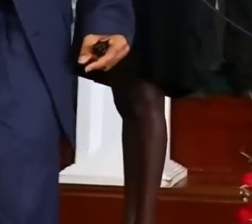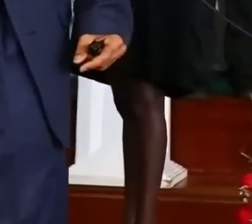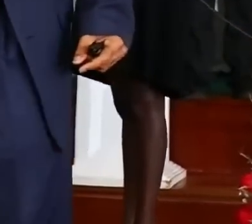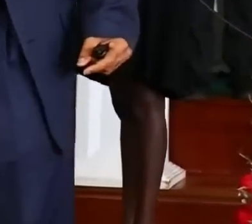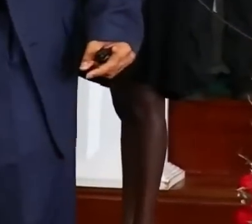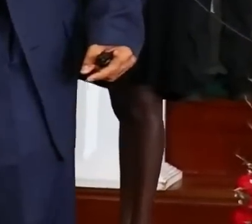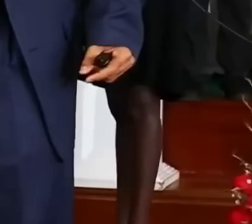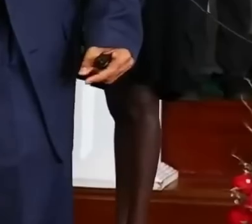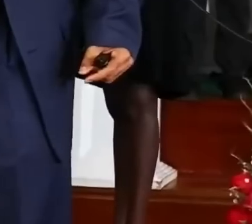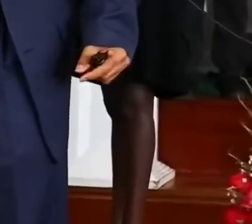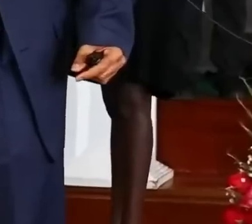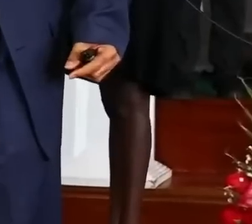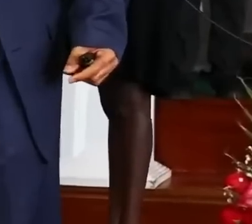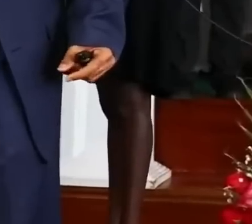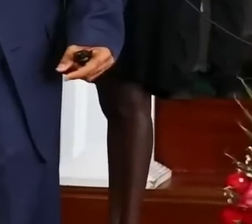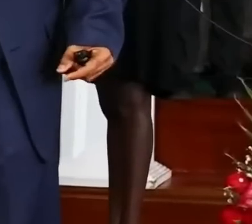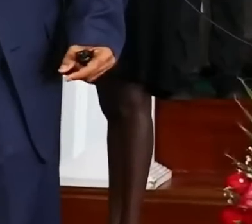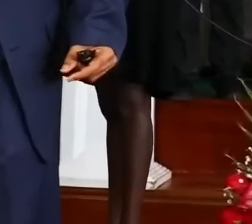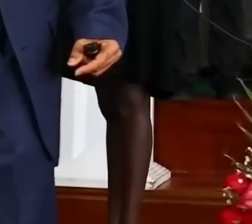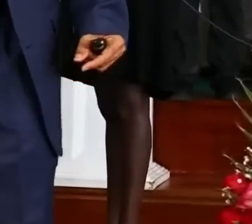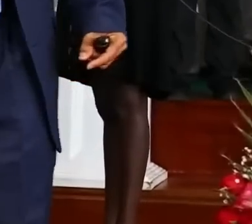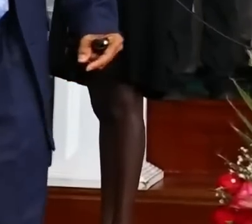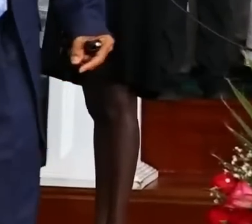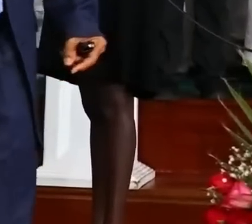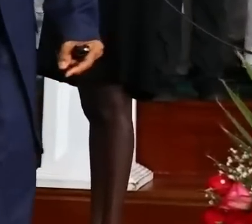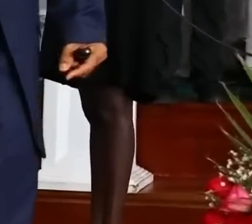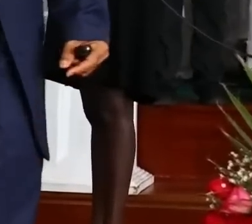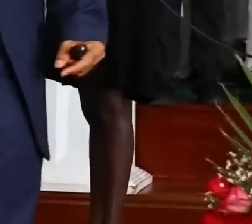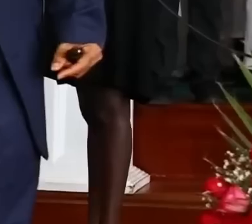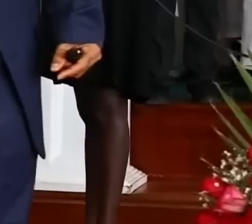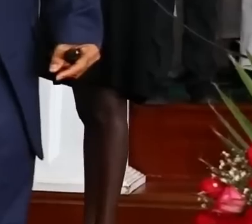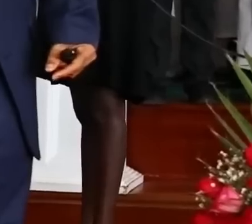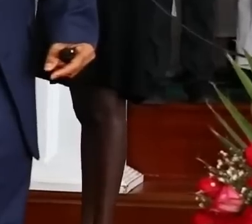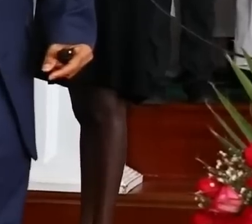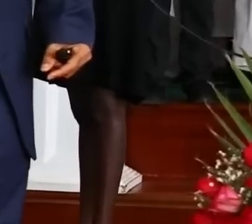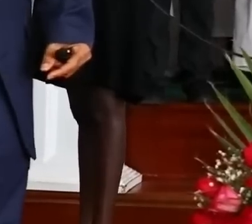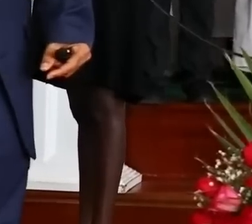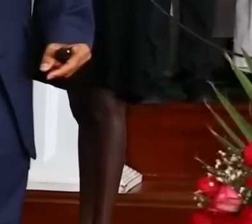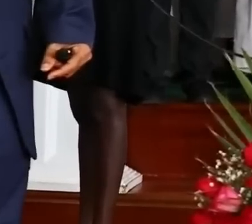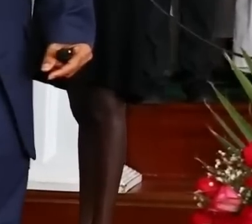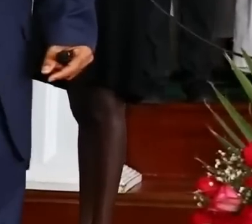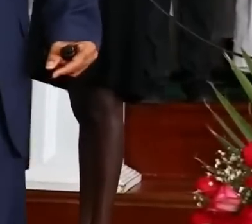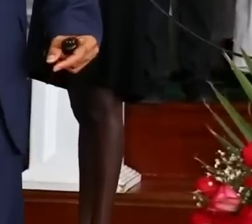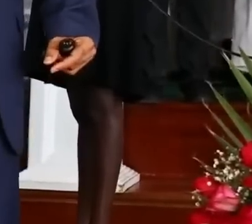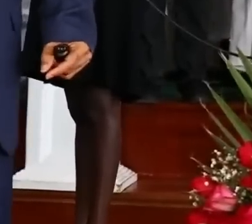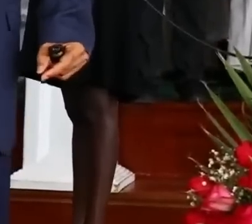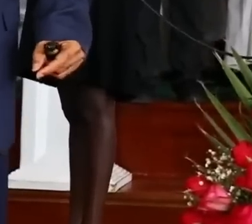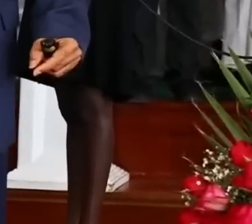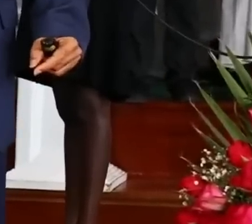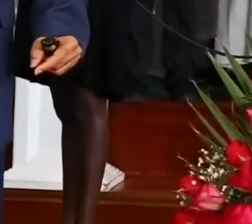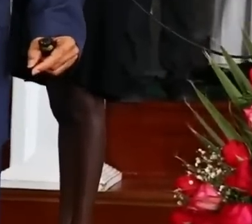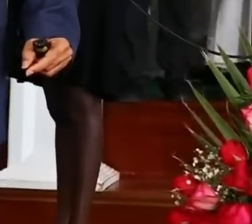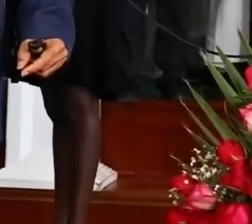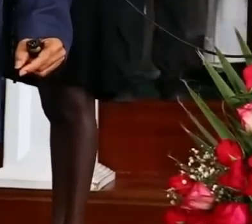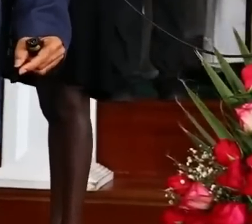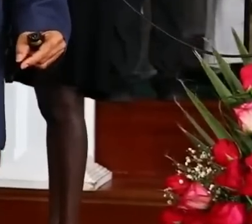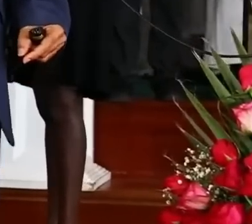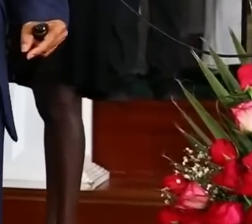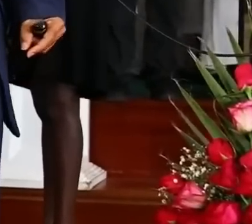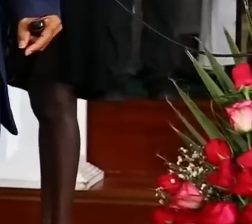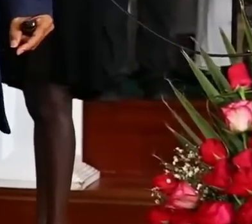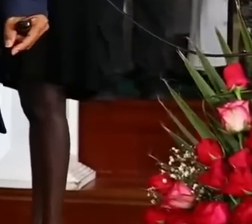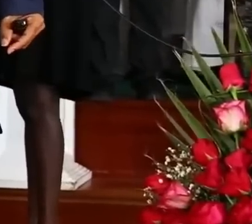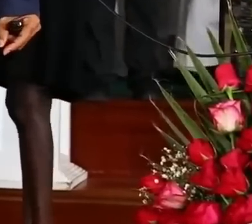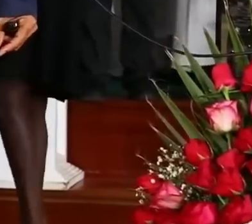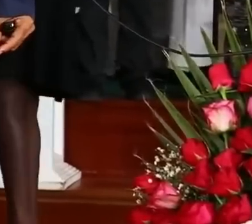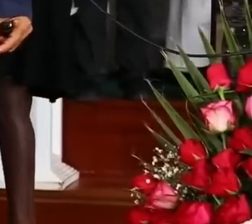to record this sermon this morning that I told you before it happened. So in the name of Jesus, if